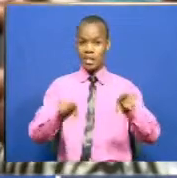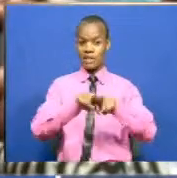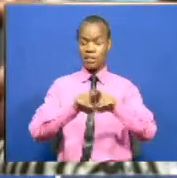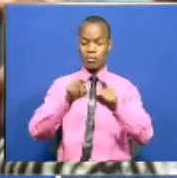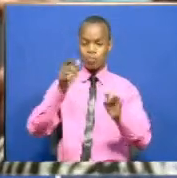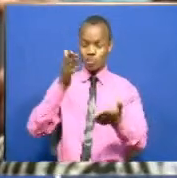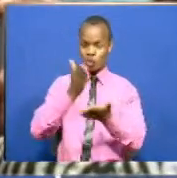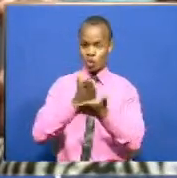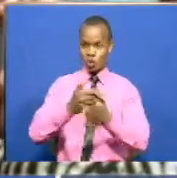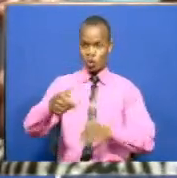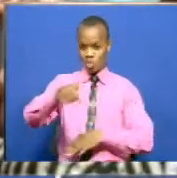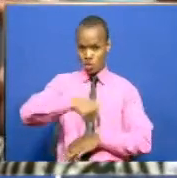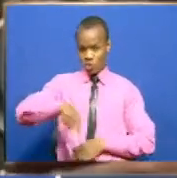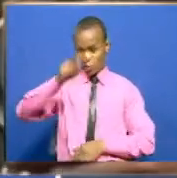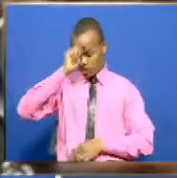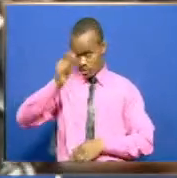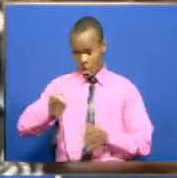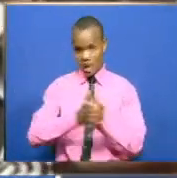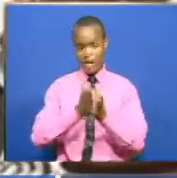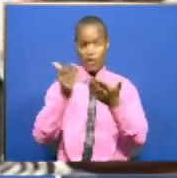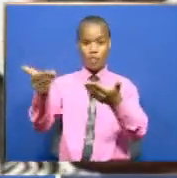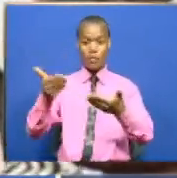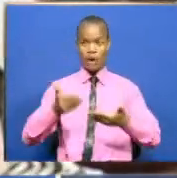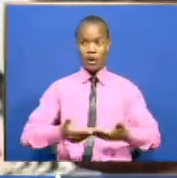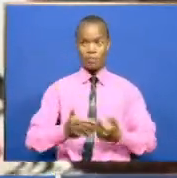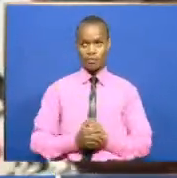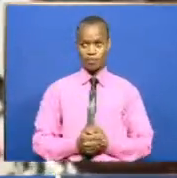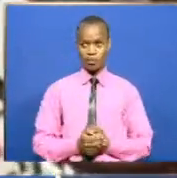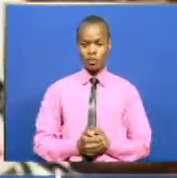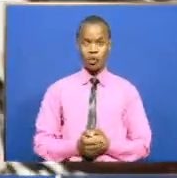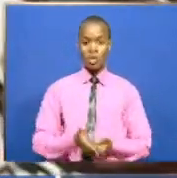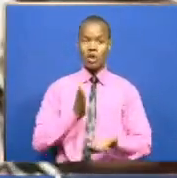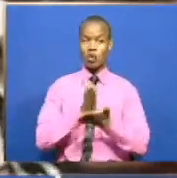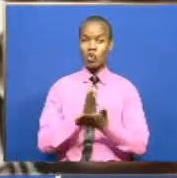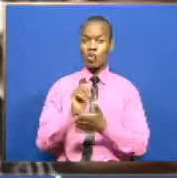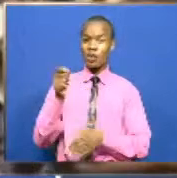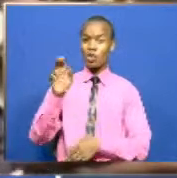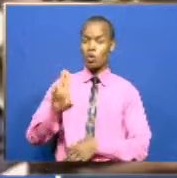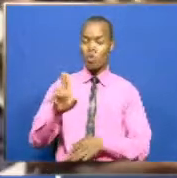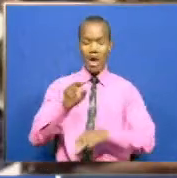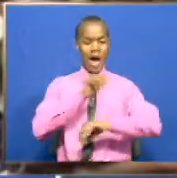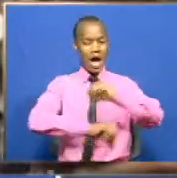salute you, we welcome you, we love you. Umefanya vizuri jambo la muhimu